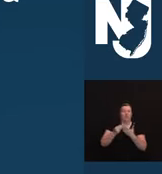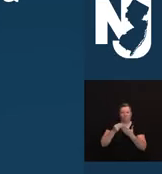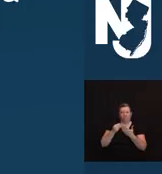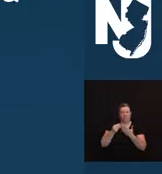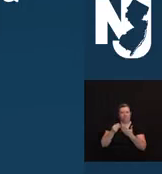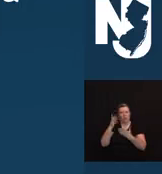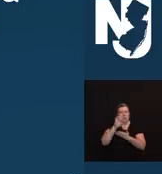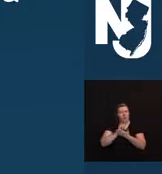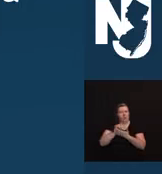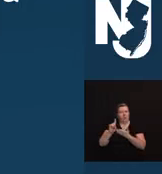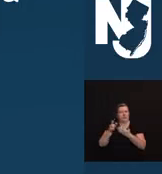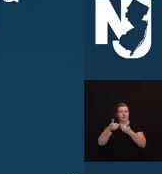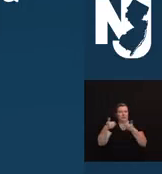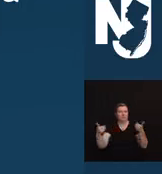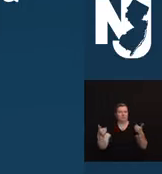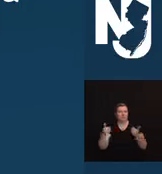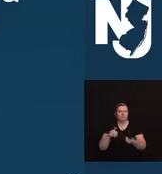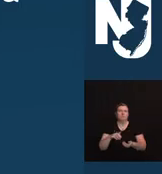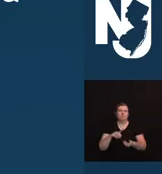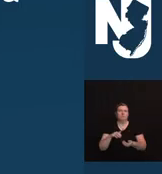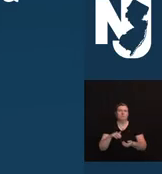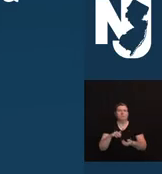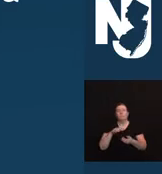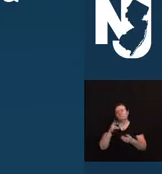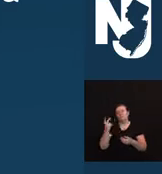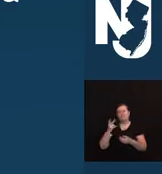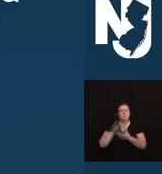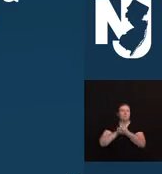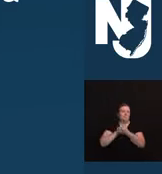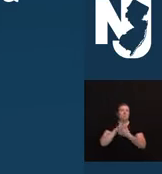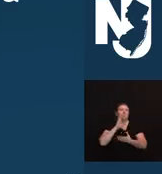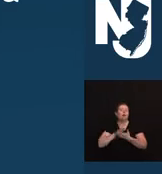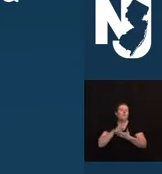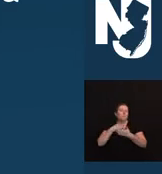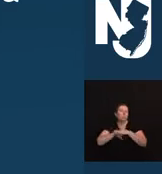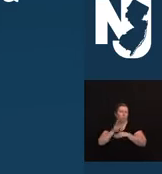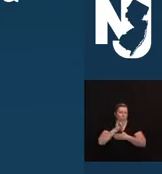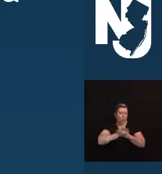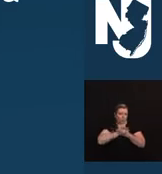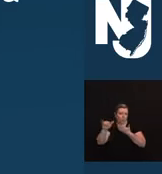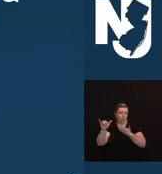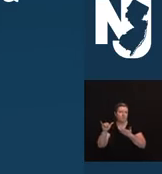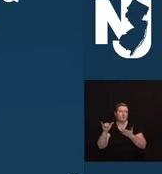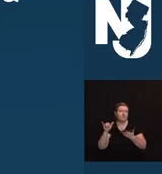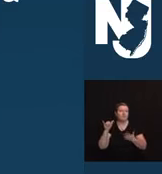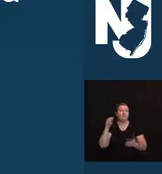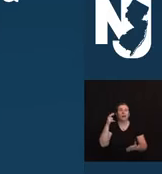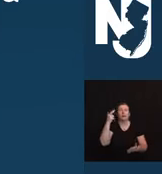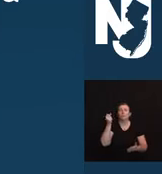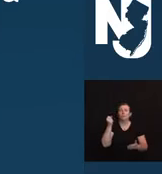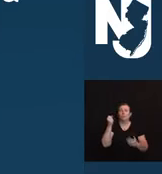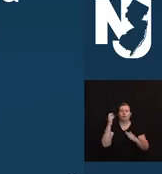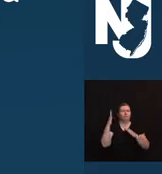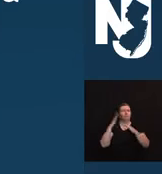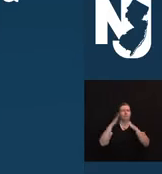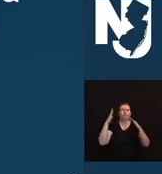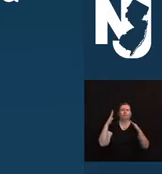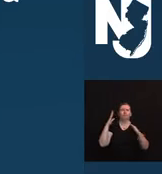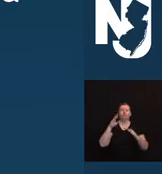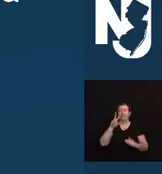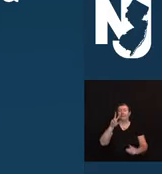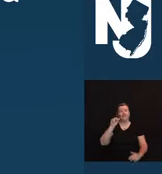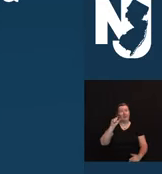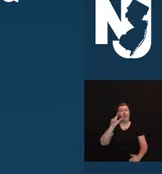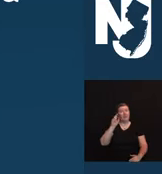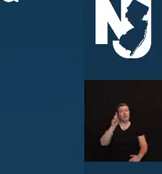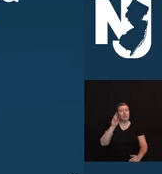school valedictorian, and at a time when women weren't expected to seek a higher education, she attended Oberlin College, where